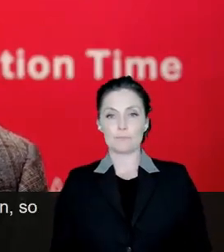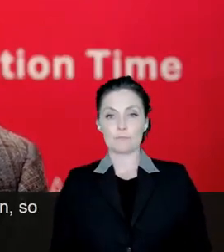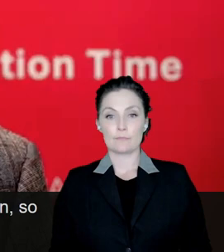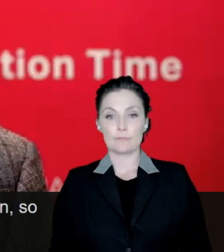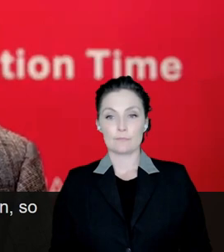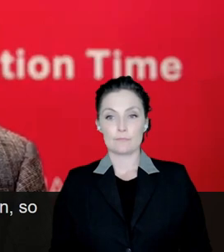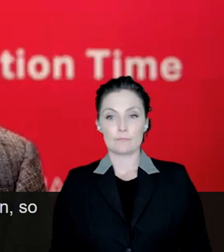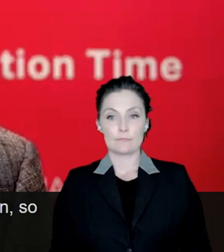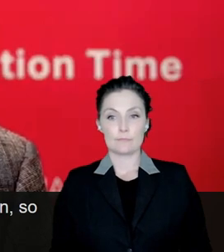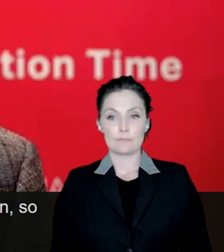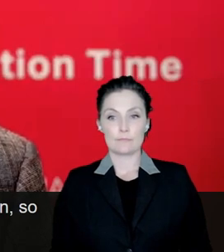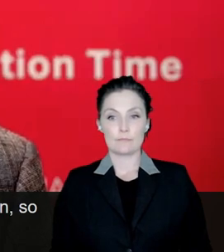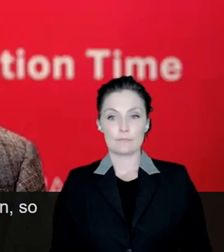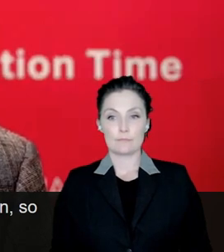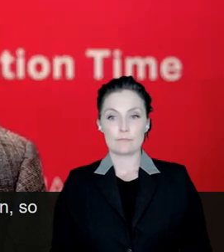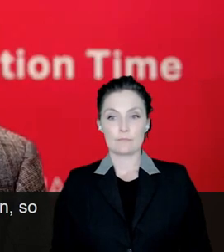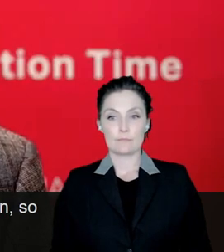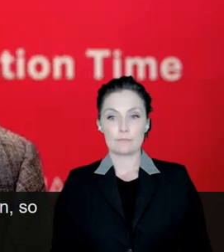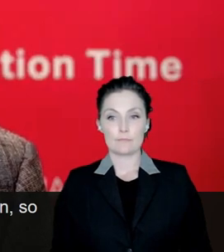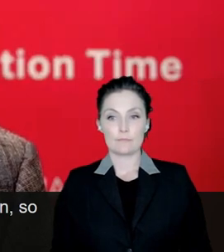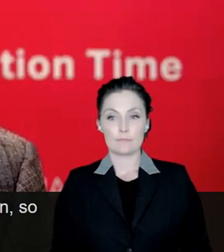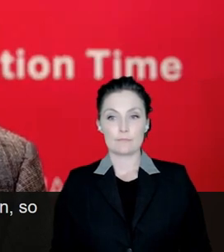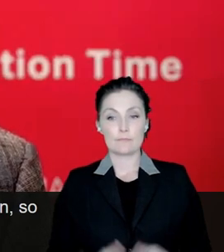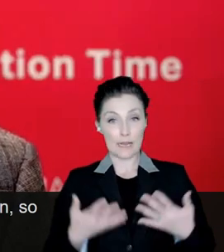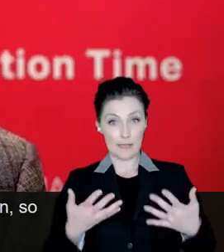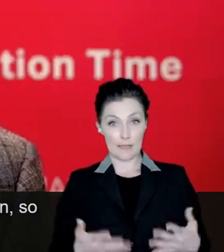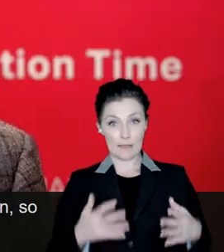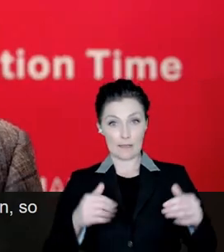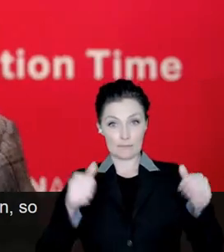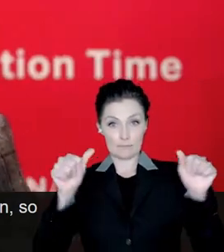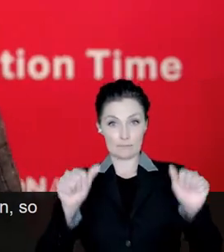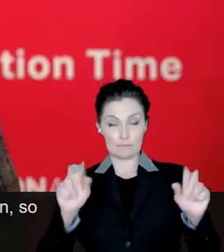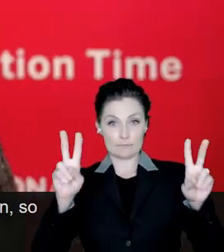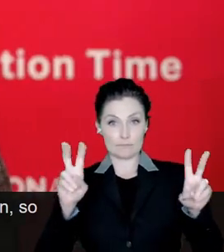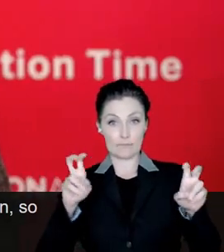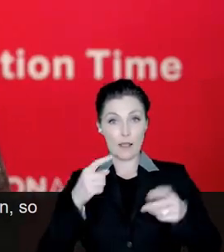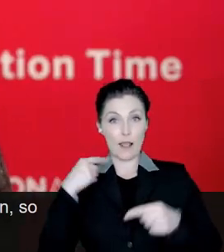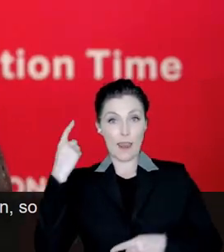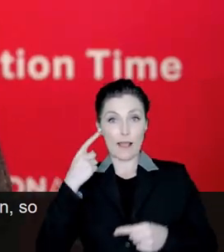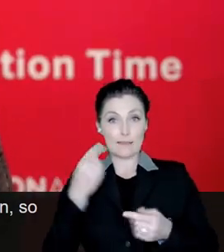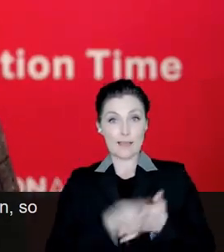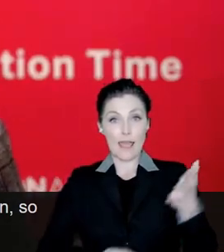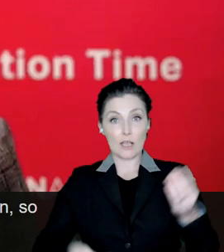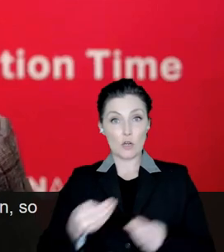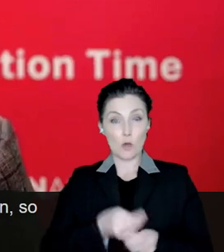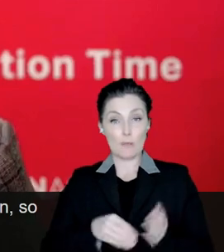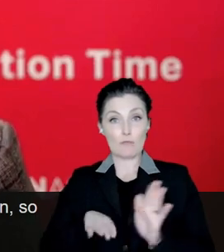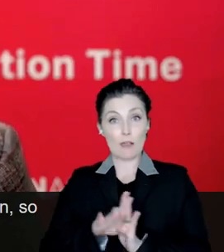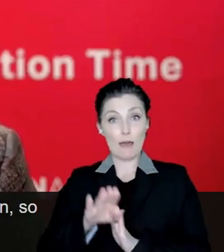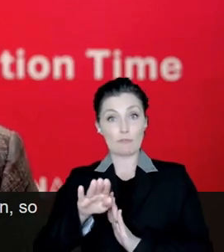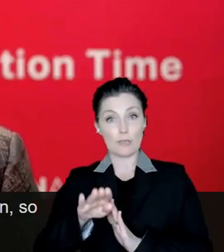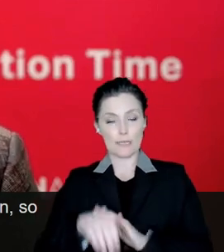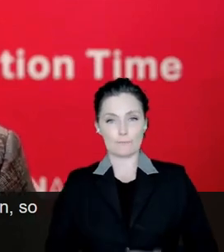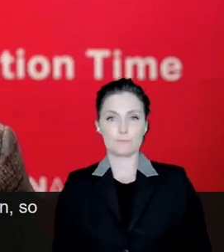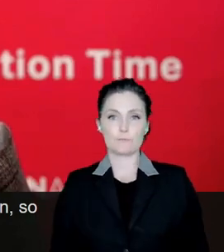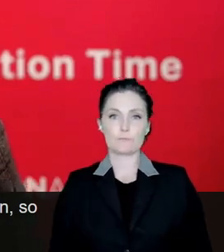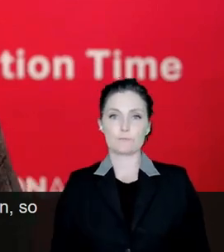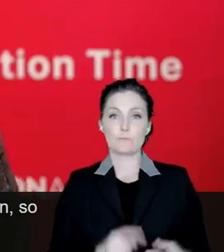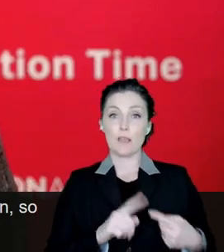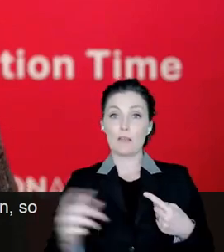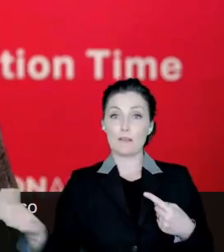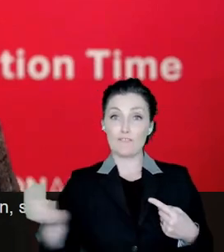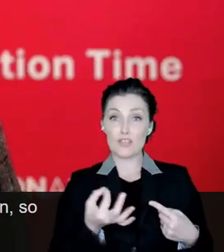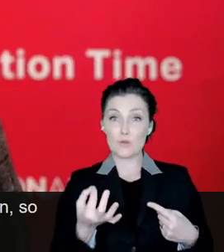We'll now move on to London's economic recovery. Our first question